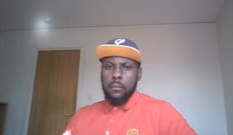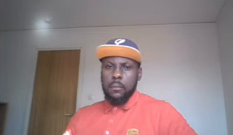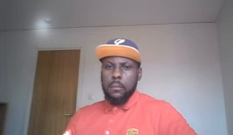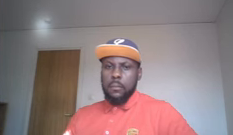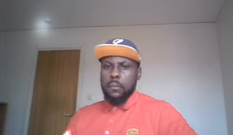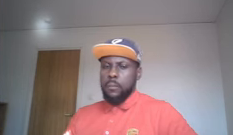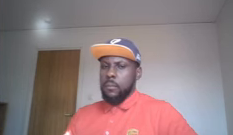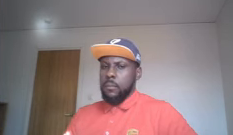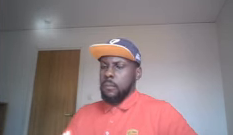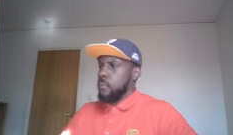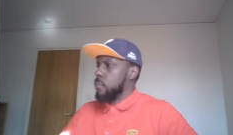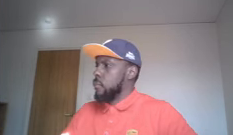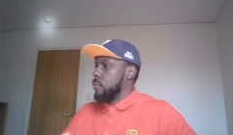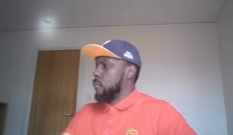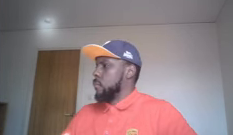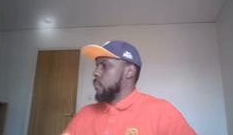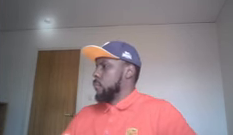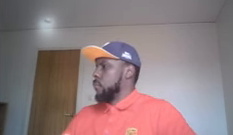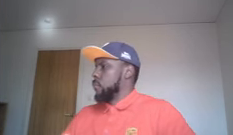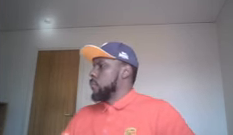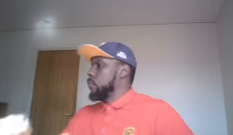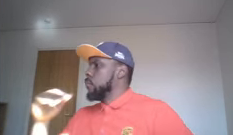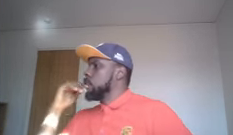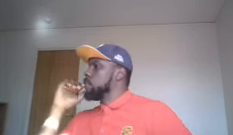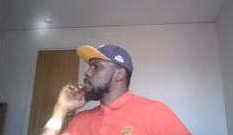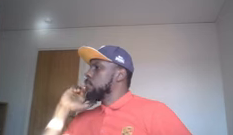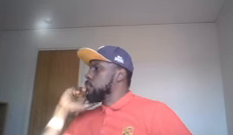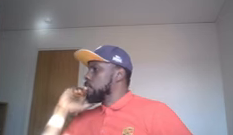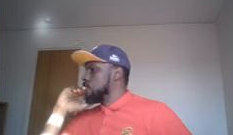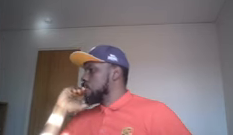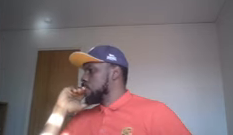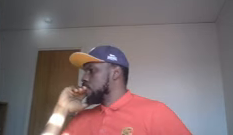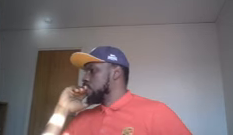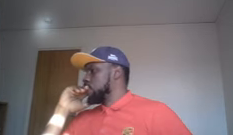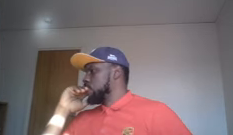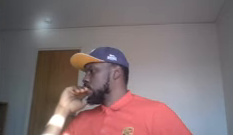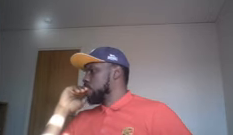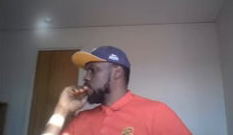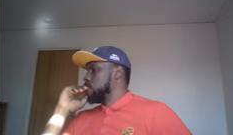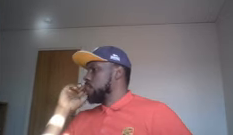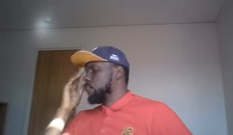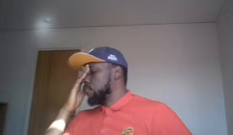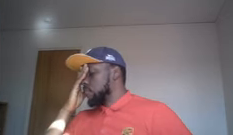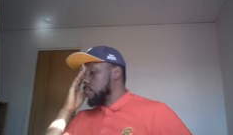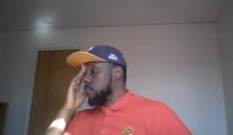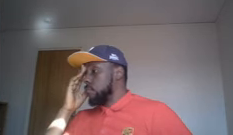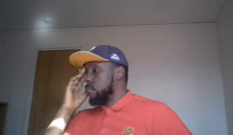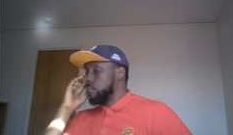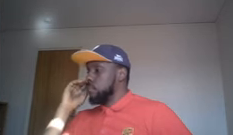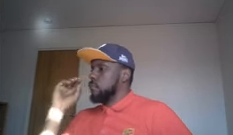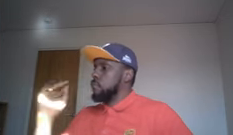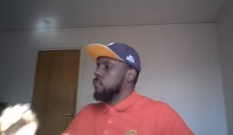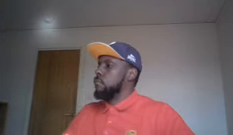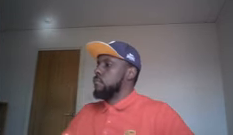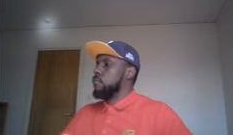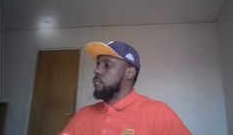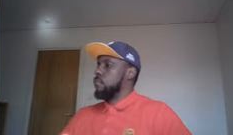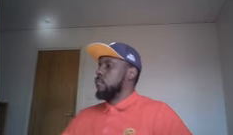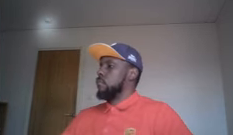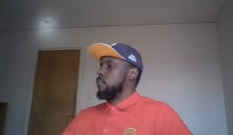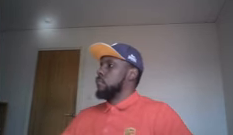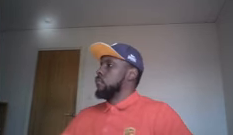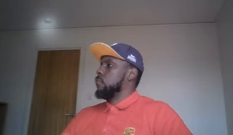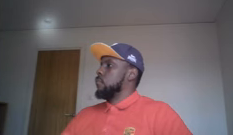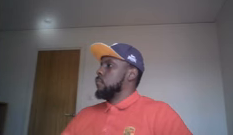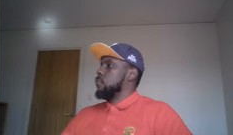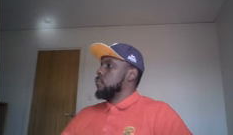implementation of an otherwise politically neutral development agenda. These failures represent a